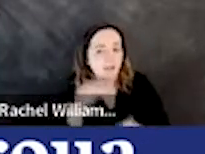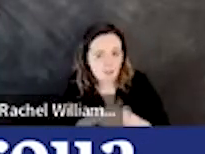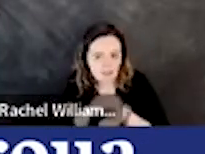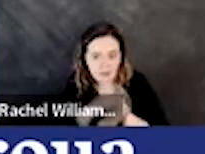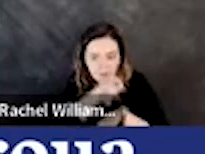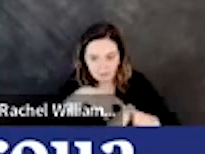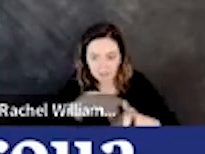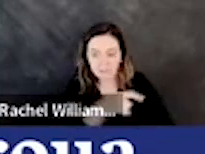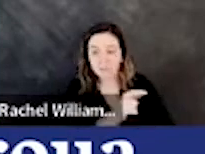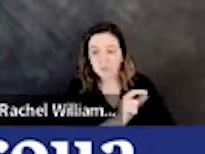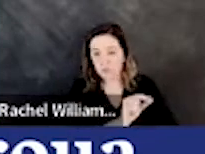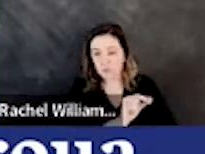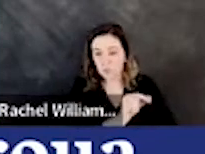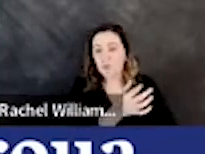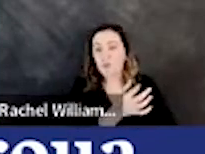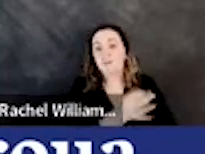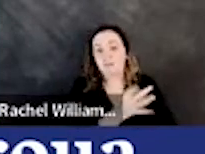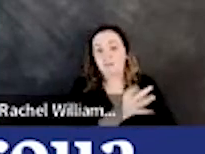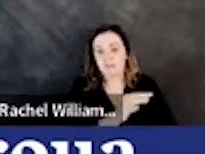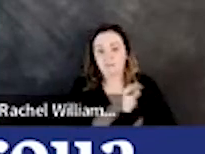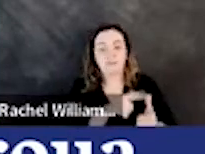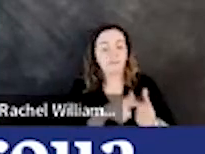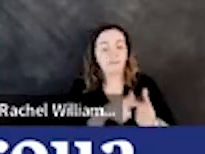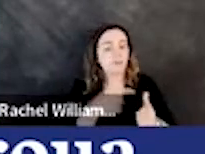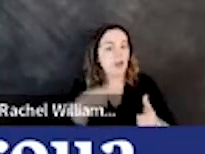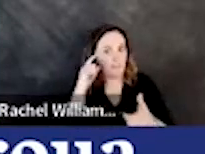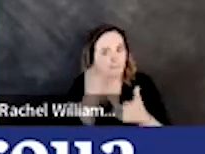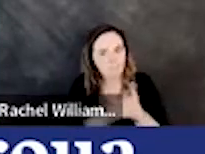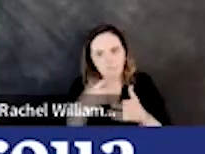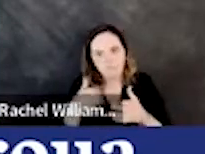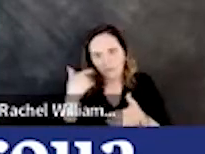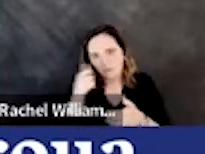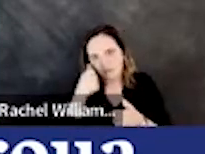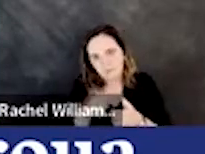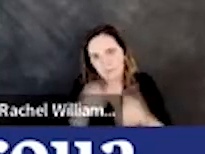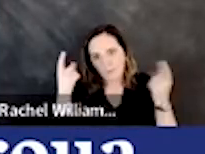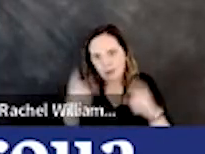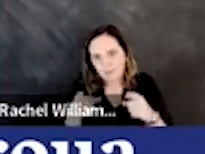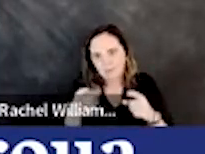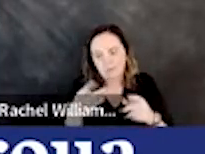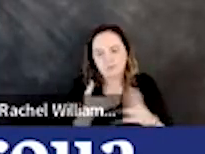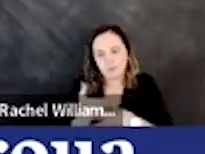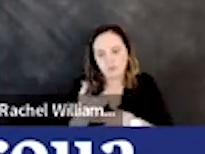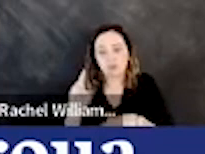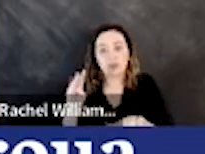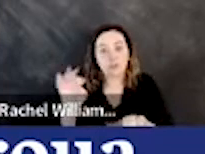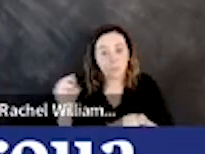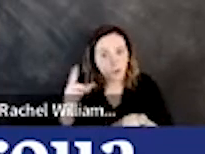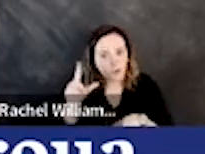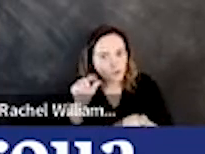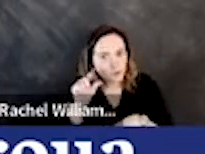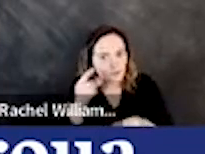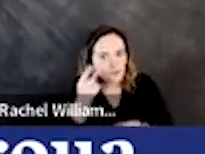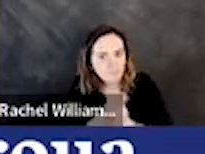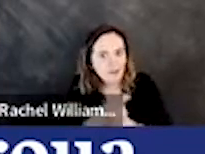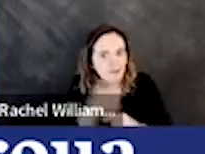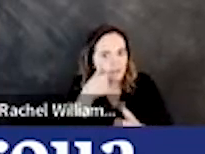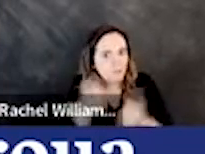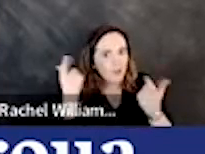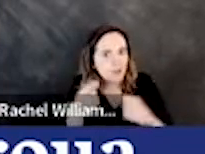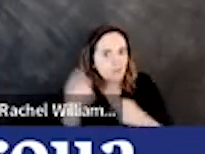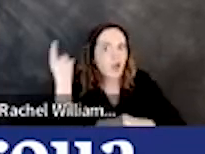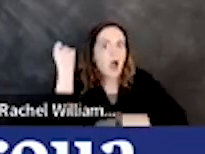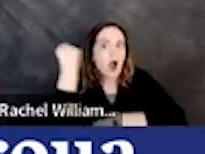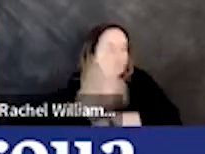time. And then we all, I believe, know and remember what happened in March 2020.